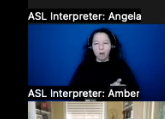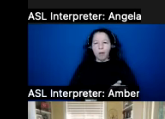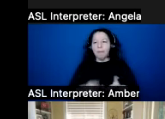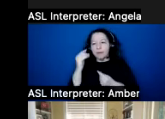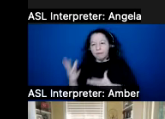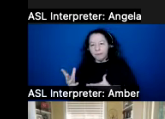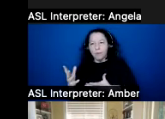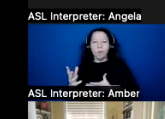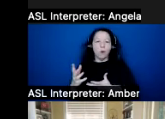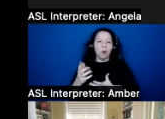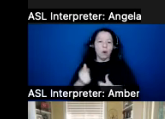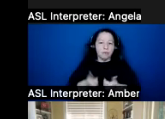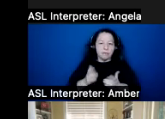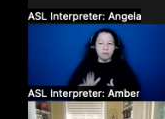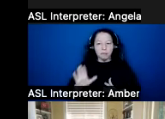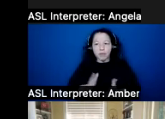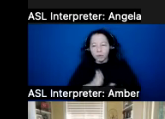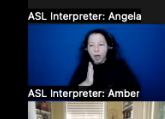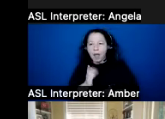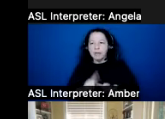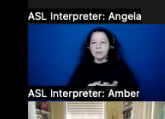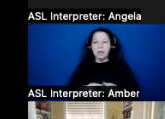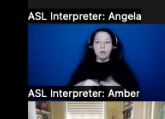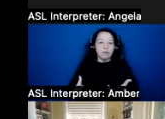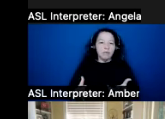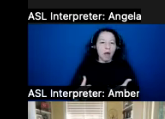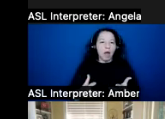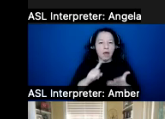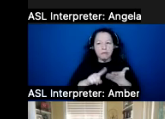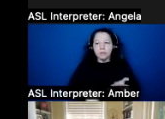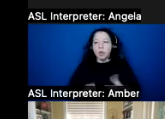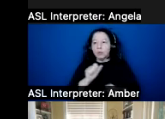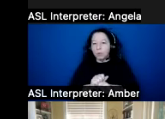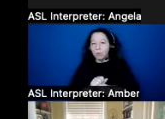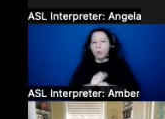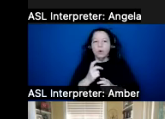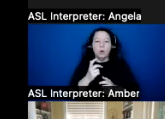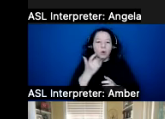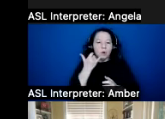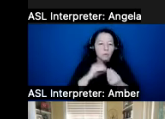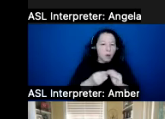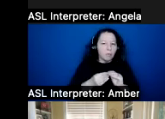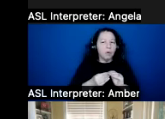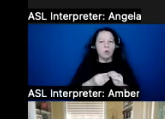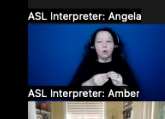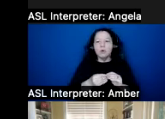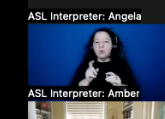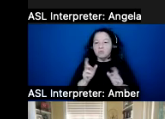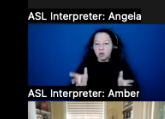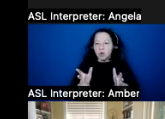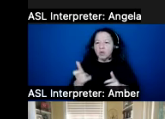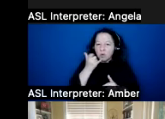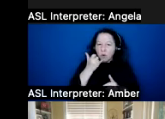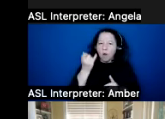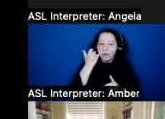of victim rights, provide investigators work number, encourage to call if questions arise, explaining